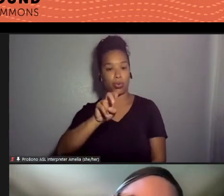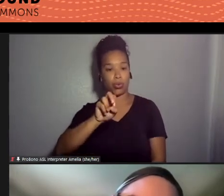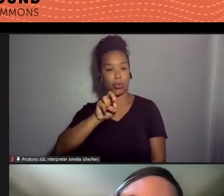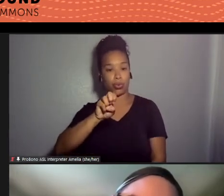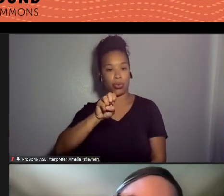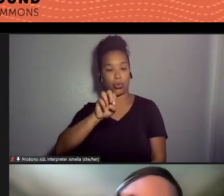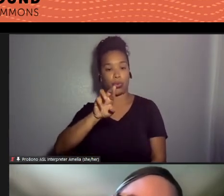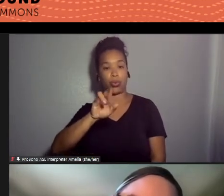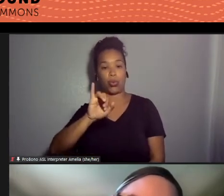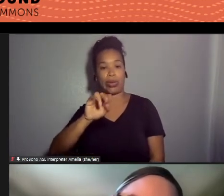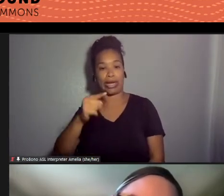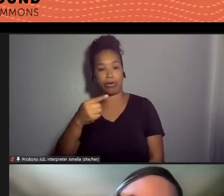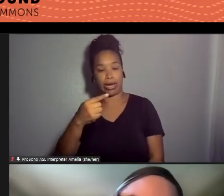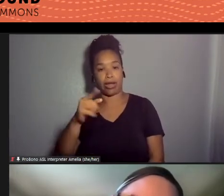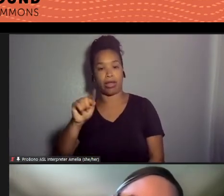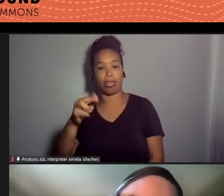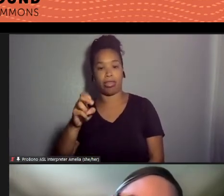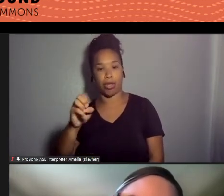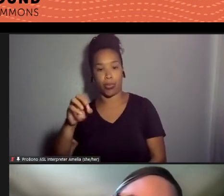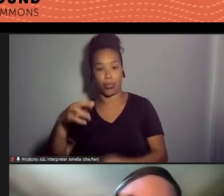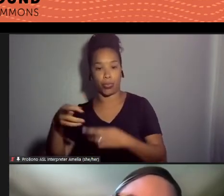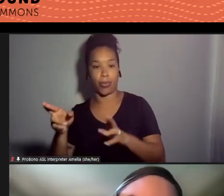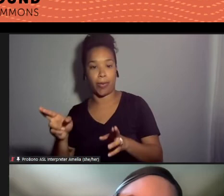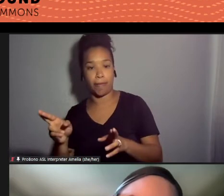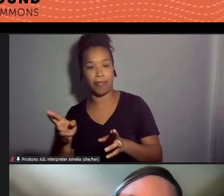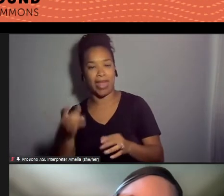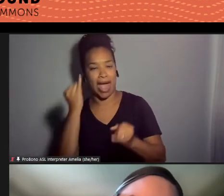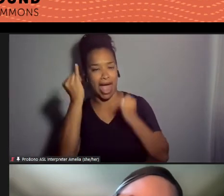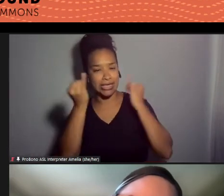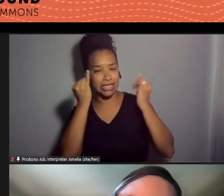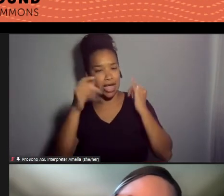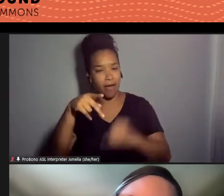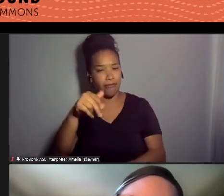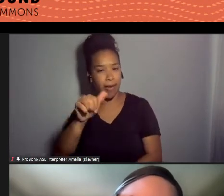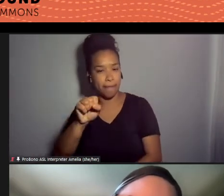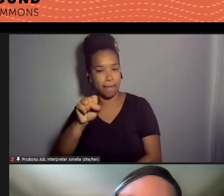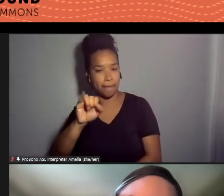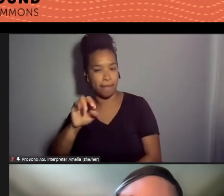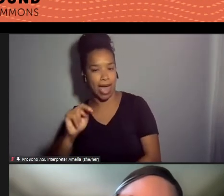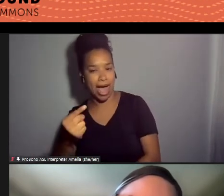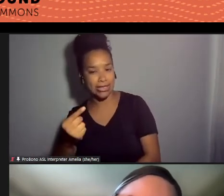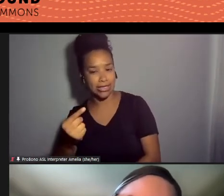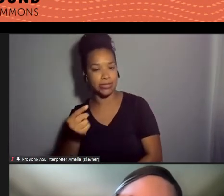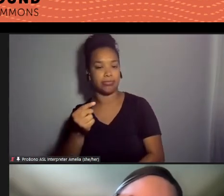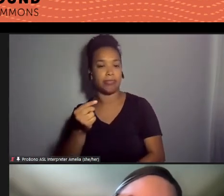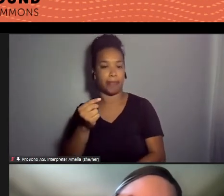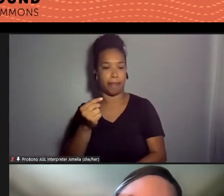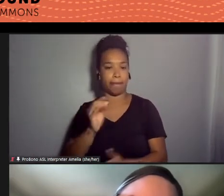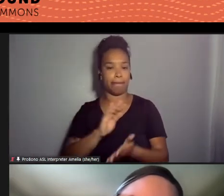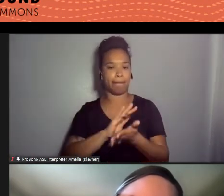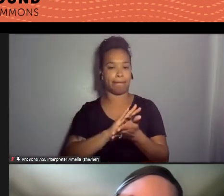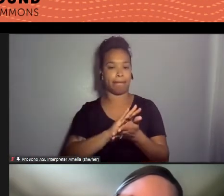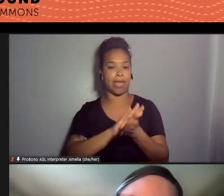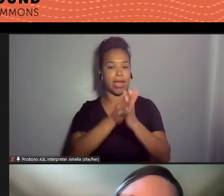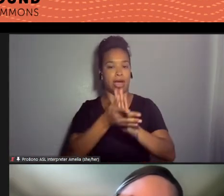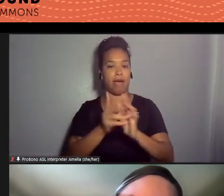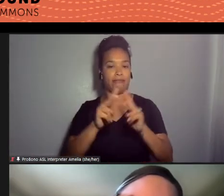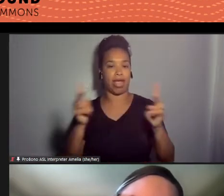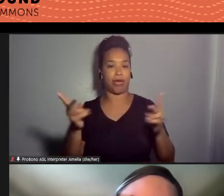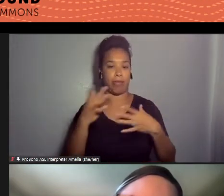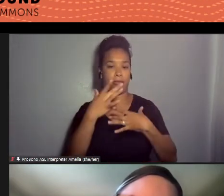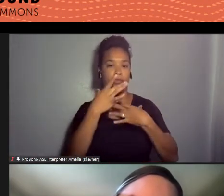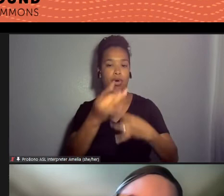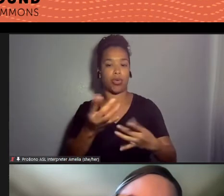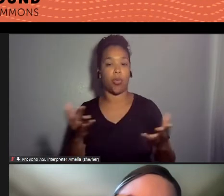about passing, I'm realizing, has become really central to my idea of what I want performance to be.